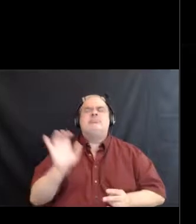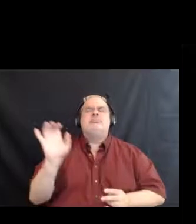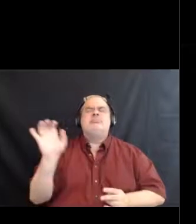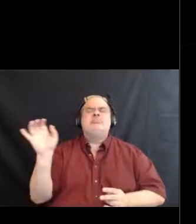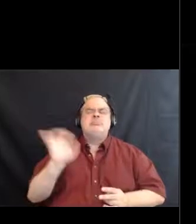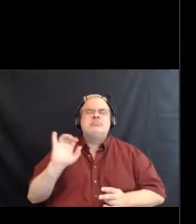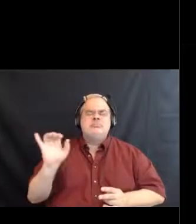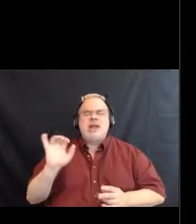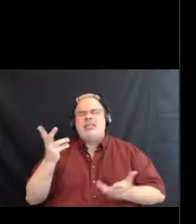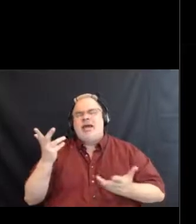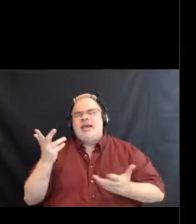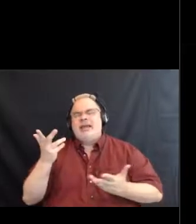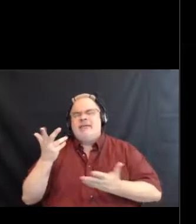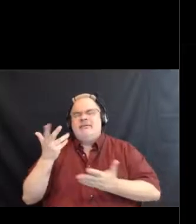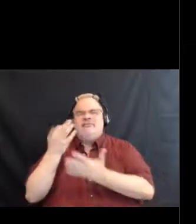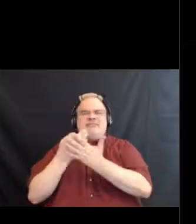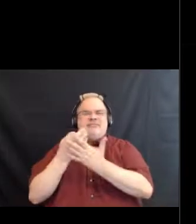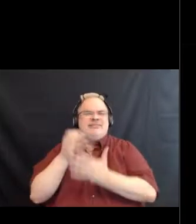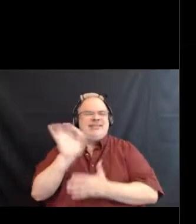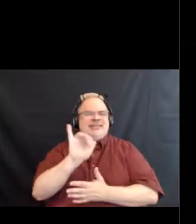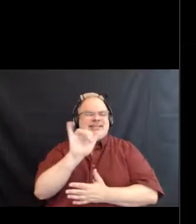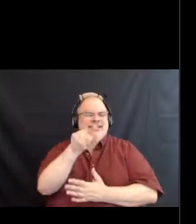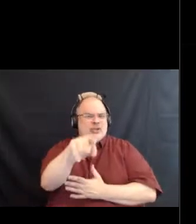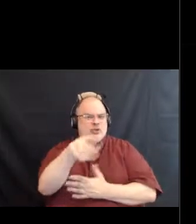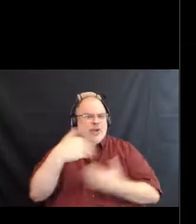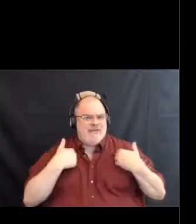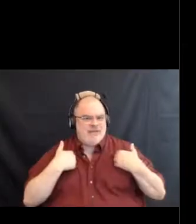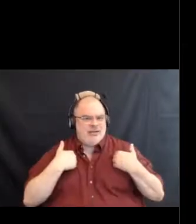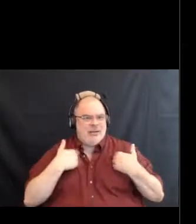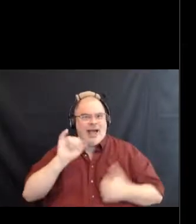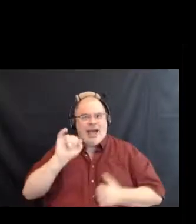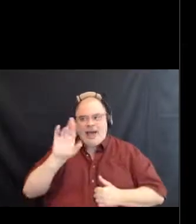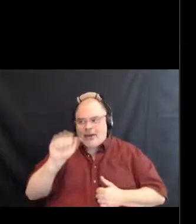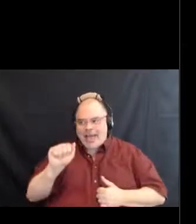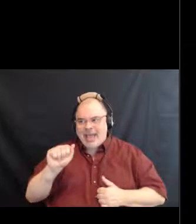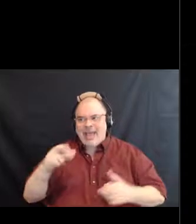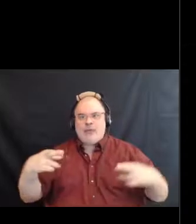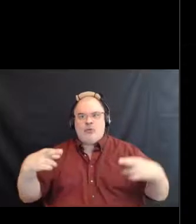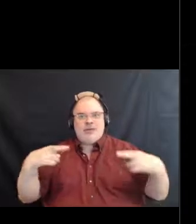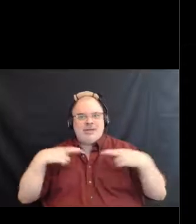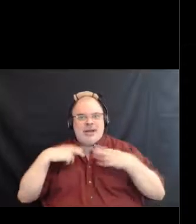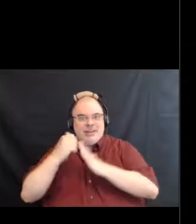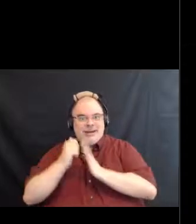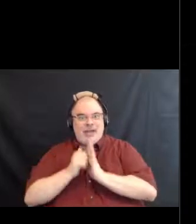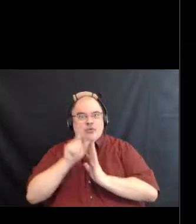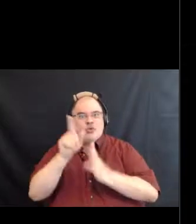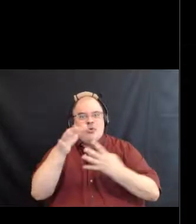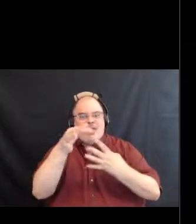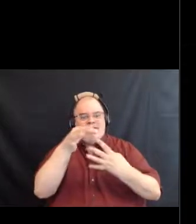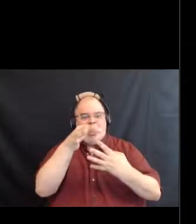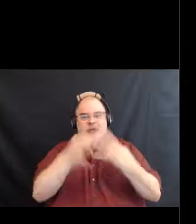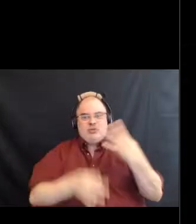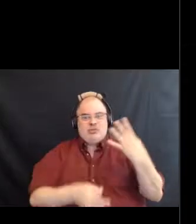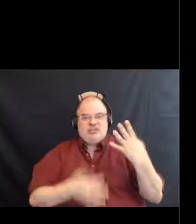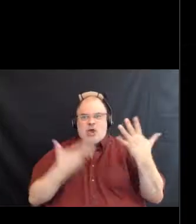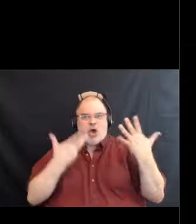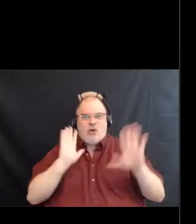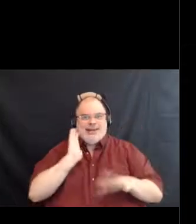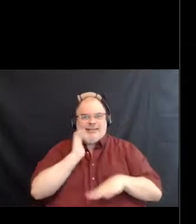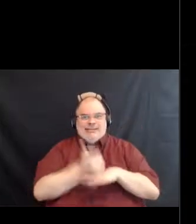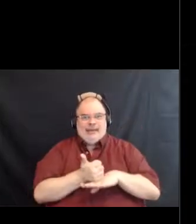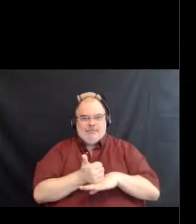of financial products you might see, IRAs or retirement plans, where they give you some pre-built portfolios. We